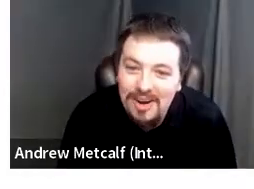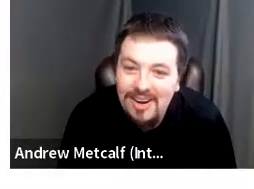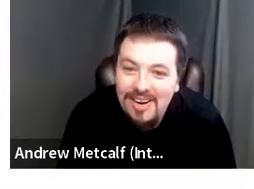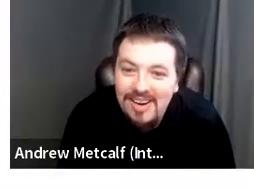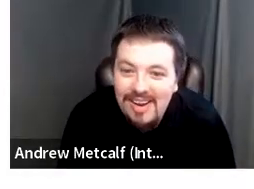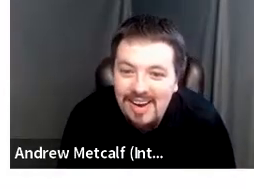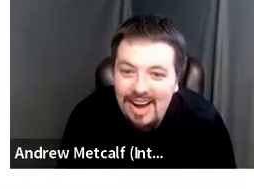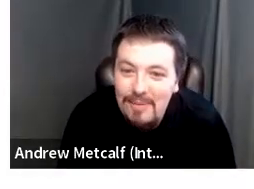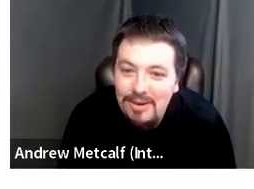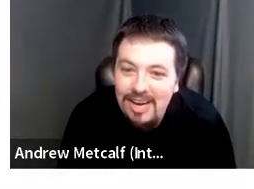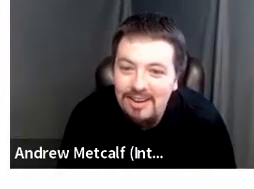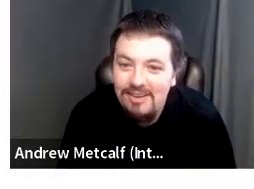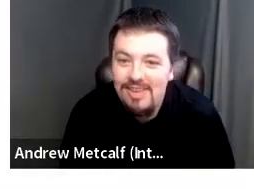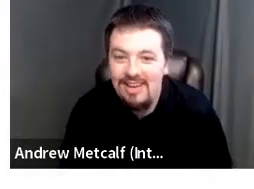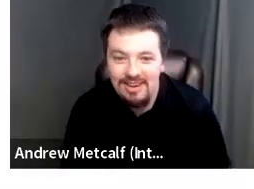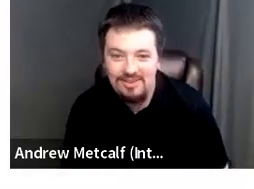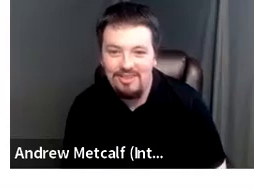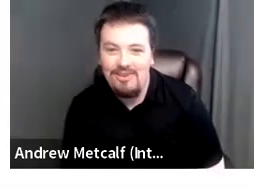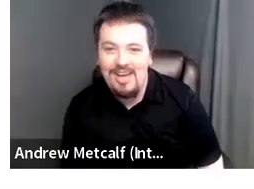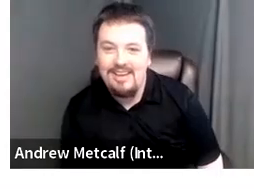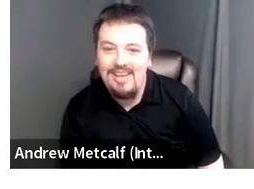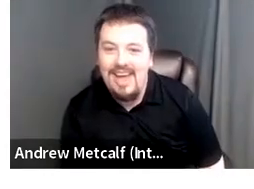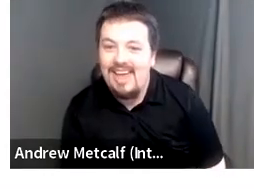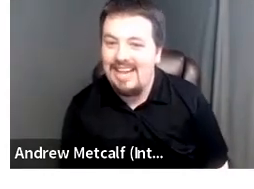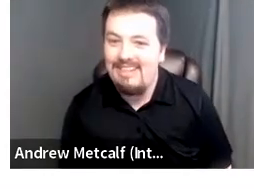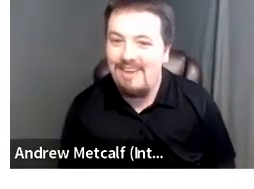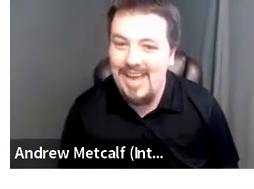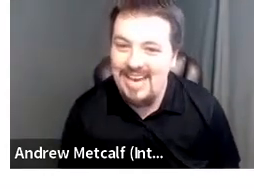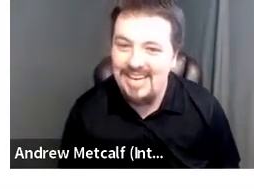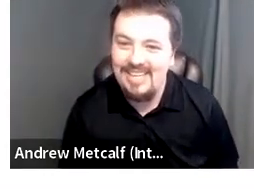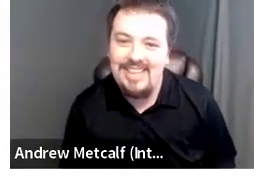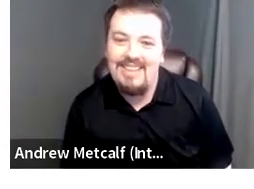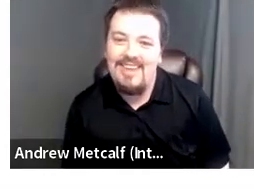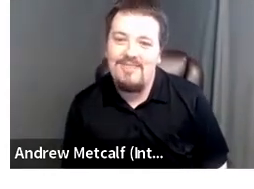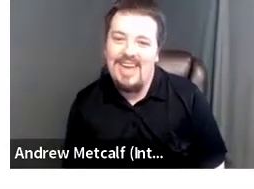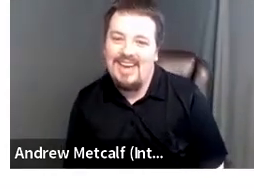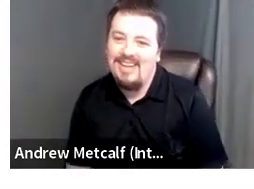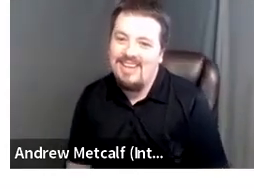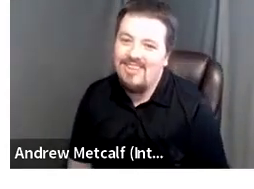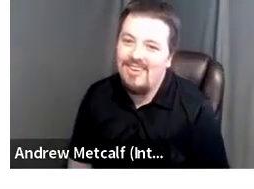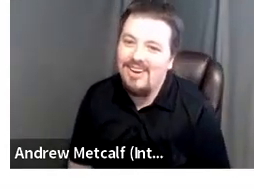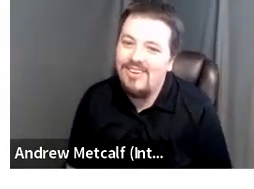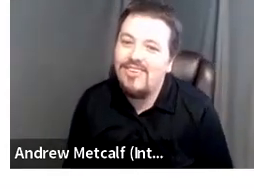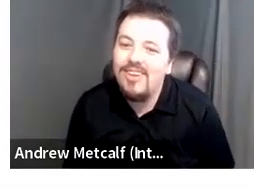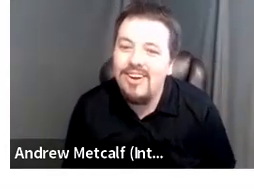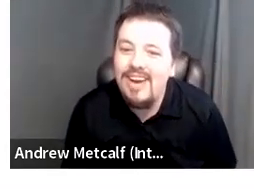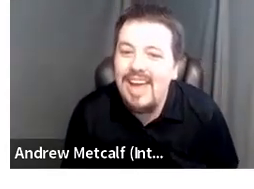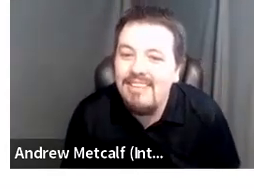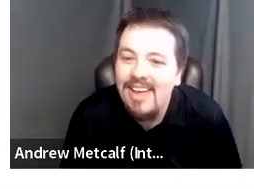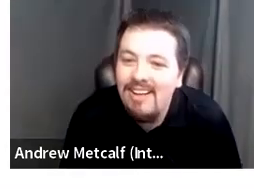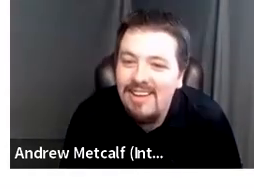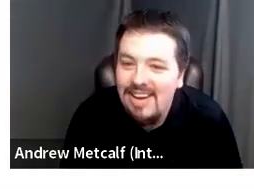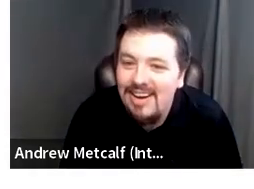under the water. And we can understand each other just fine. And that's deaf gain. That's deaf gain. So I encourage you to